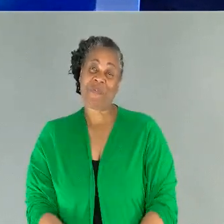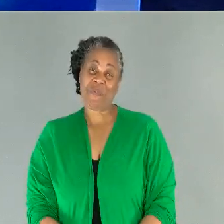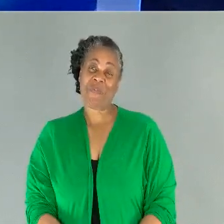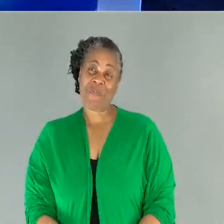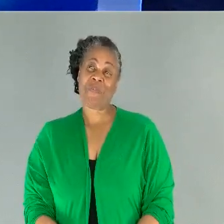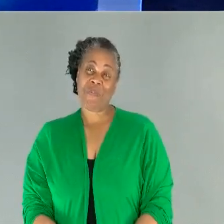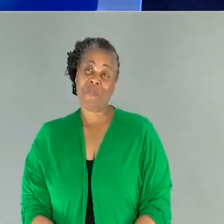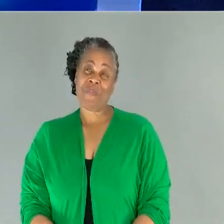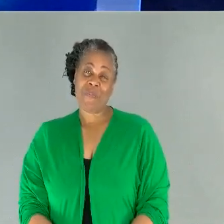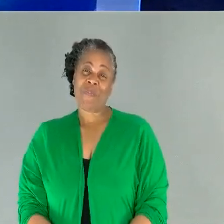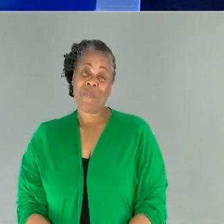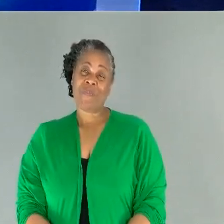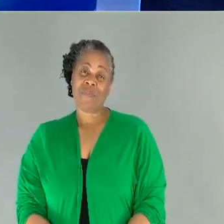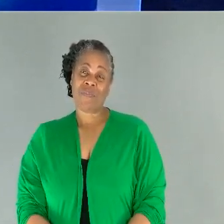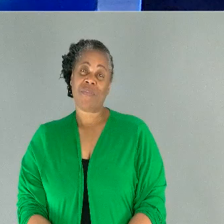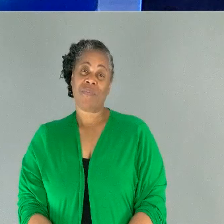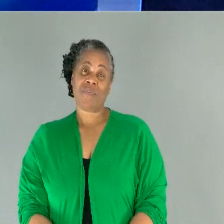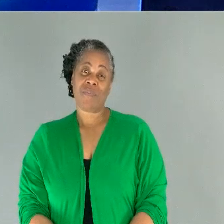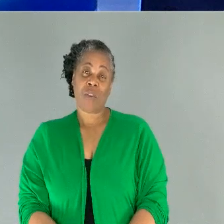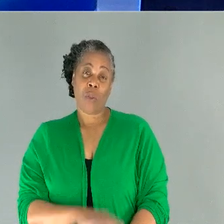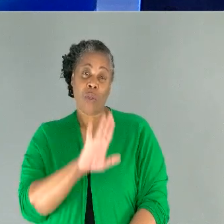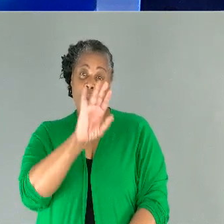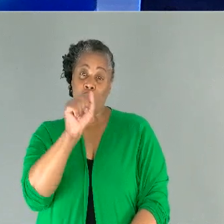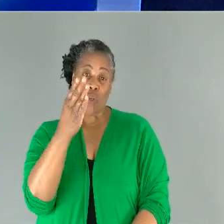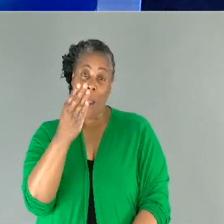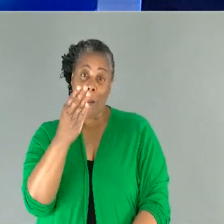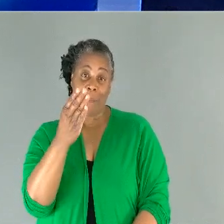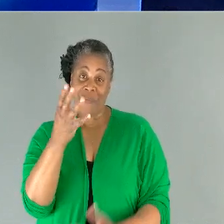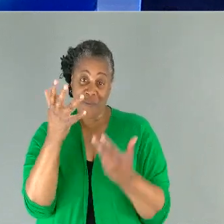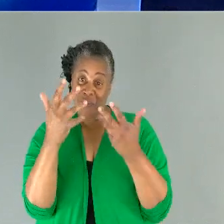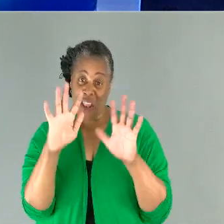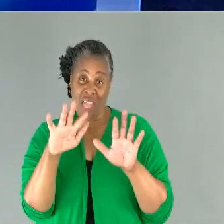But I want you to know that your job is not done.